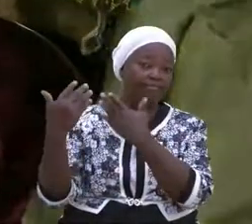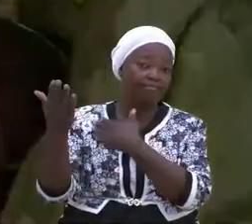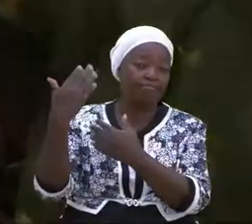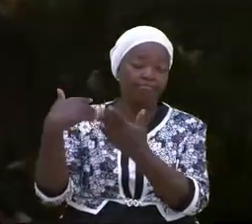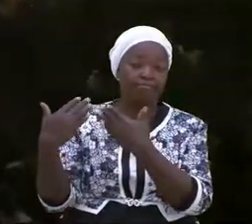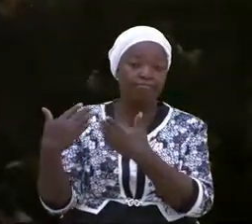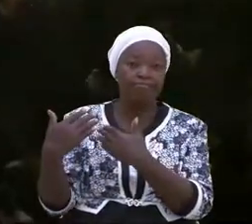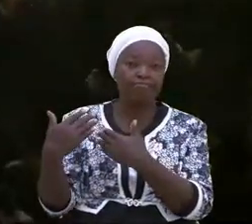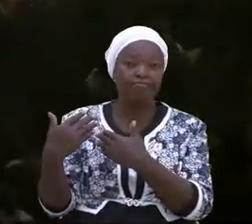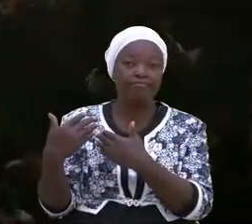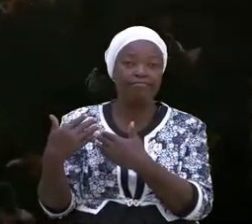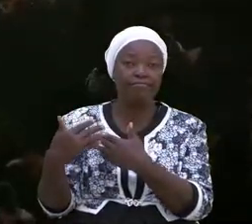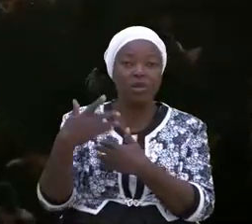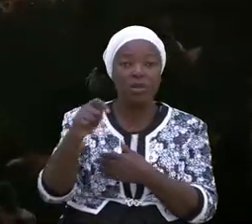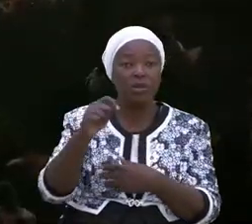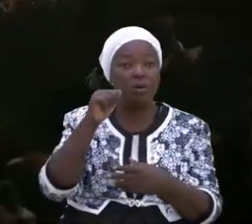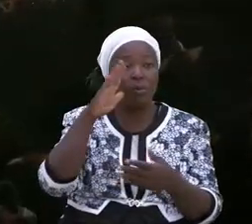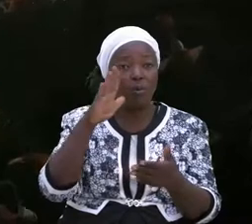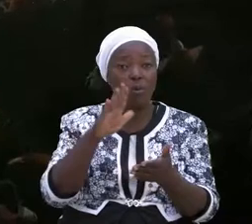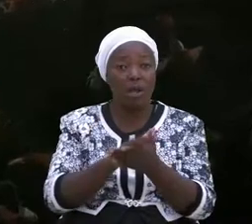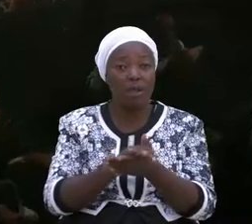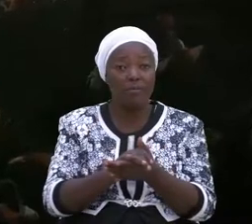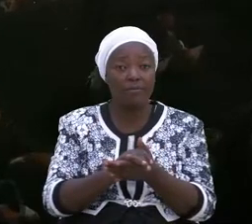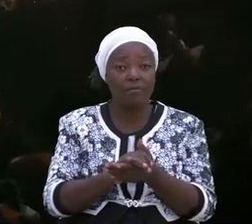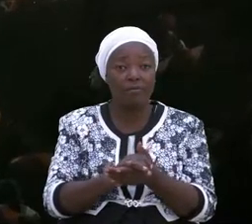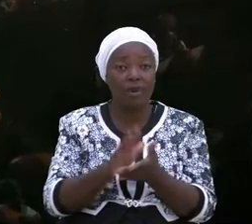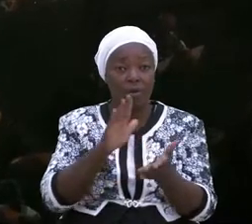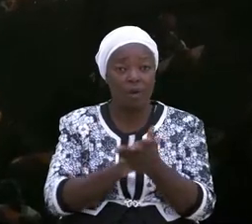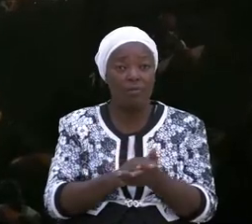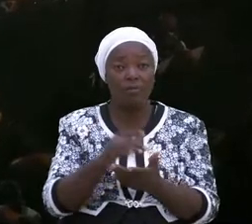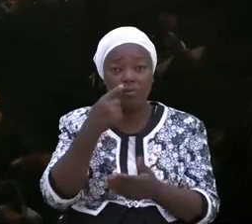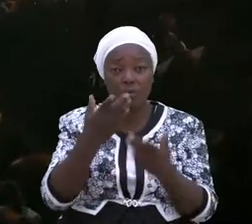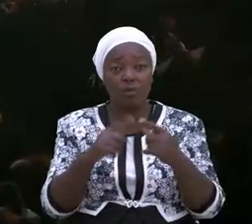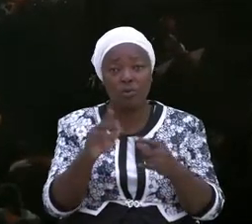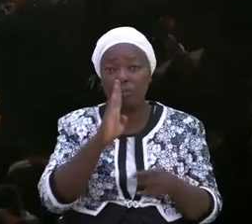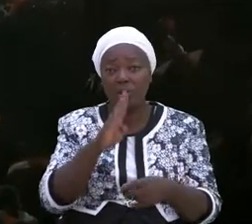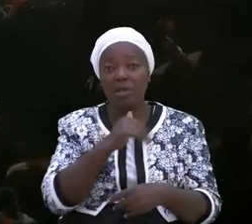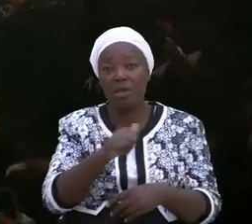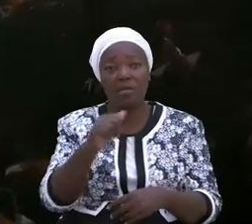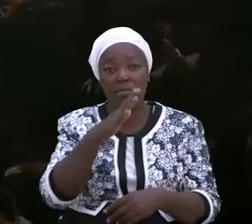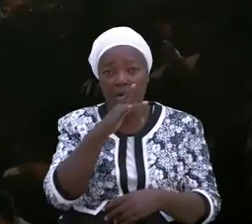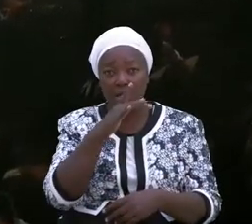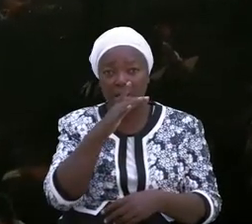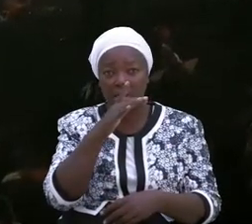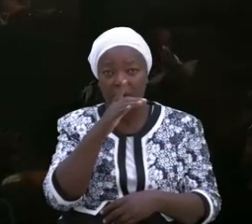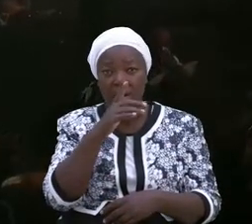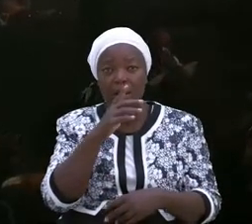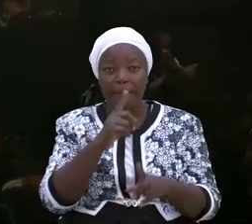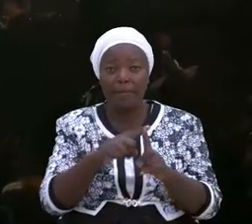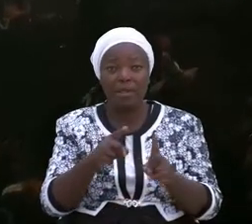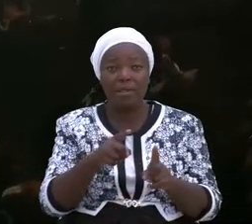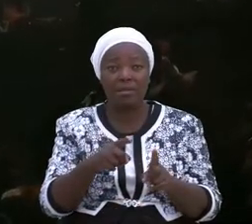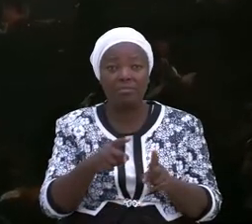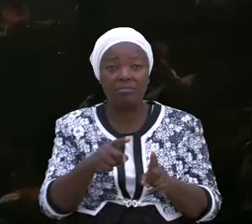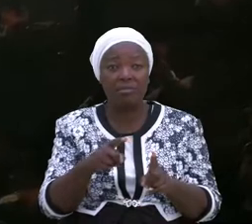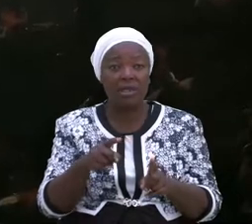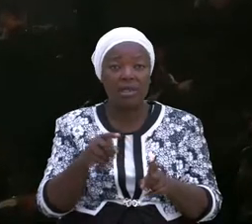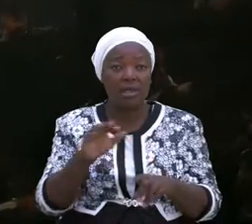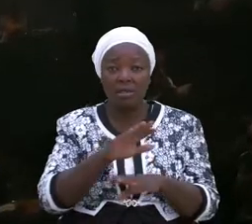a wife who wanted to be a mother but had not had the chance had